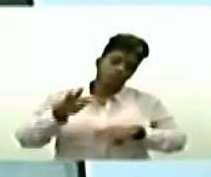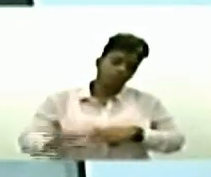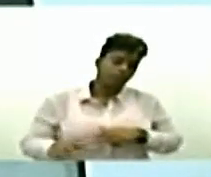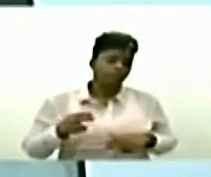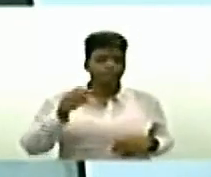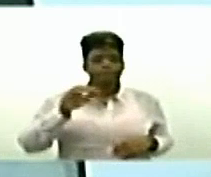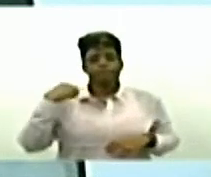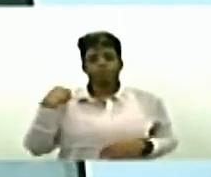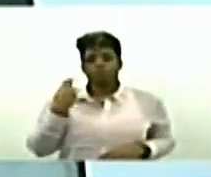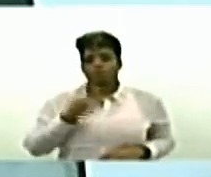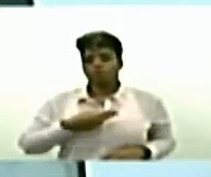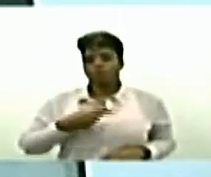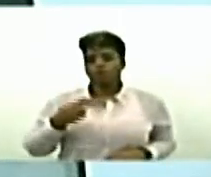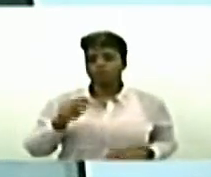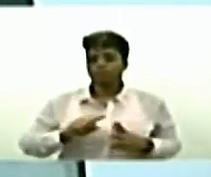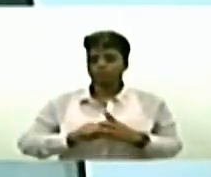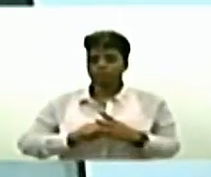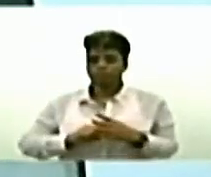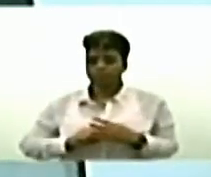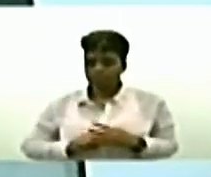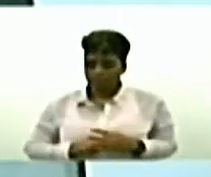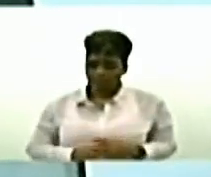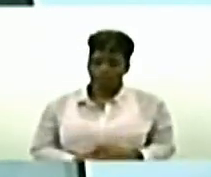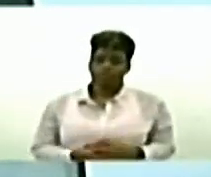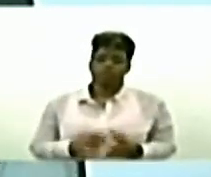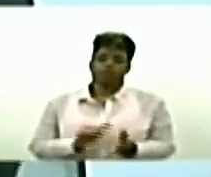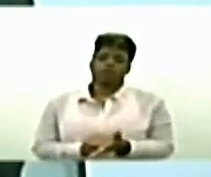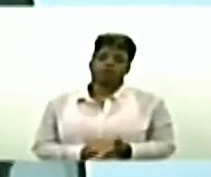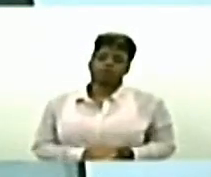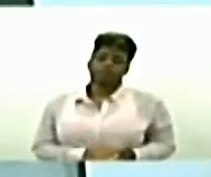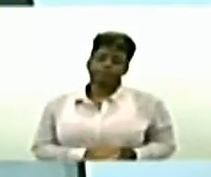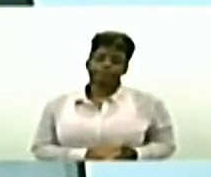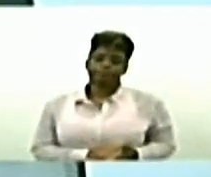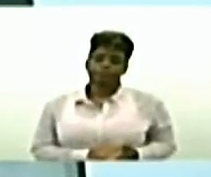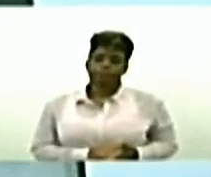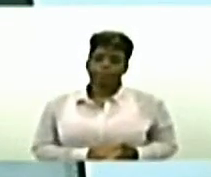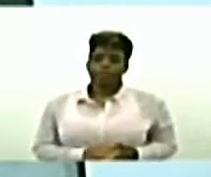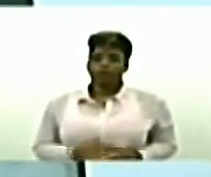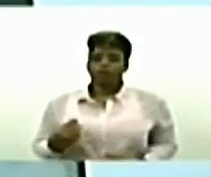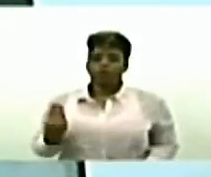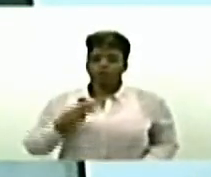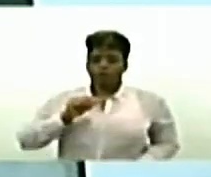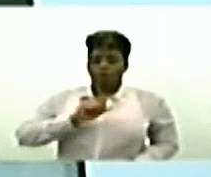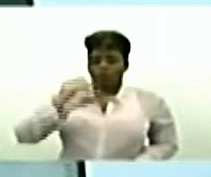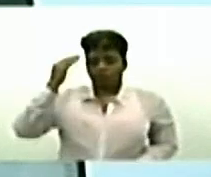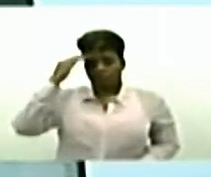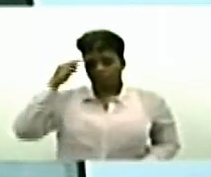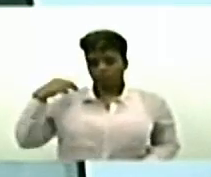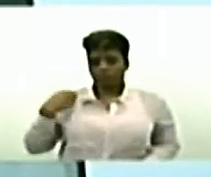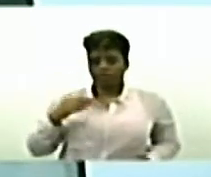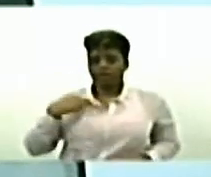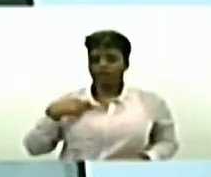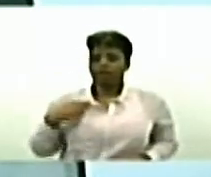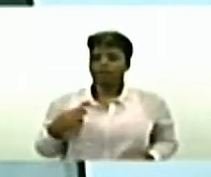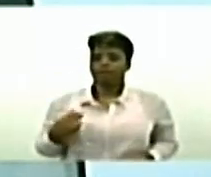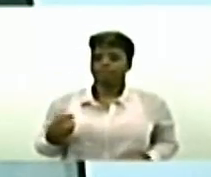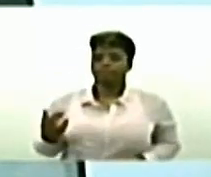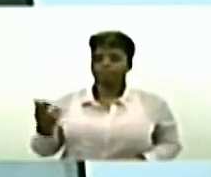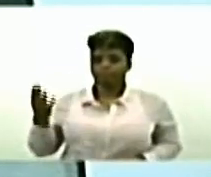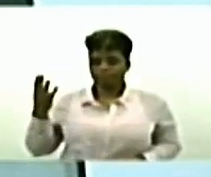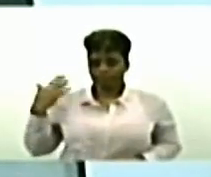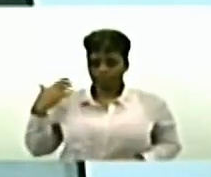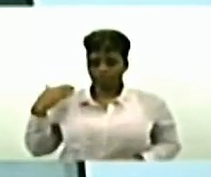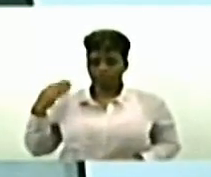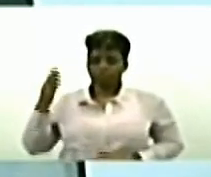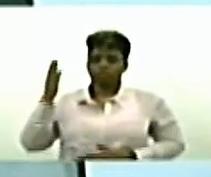to start the enforcement of this. As we all know, we have passed legislation to ban